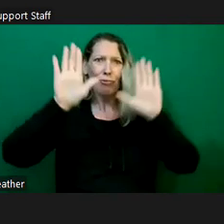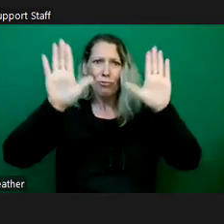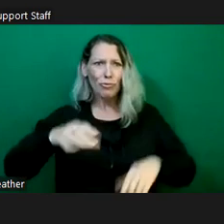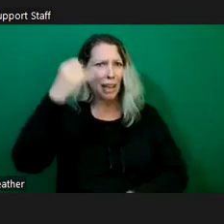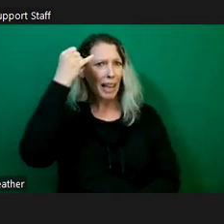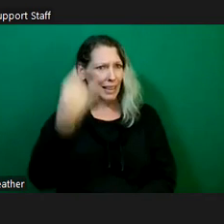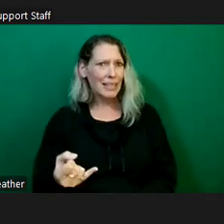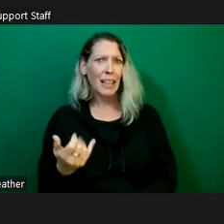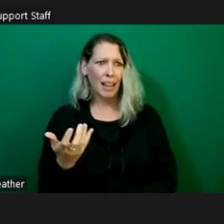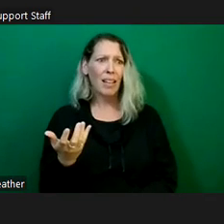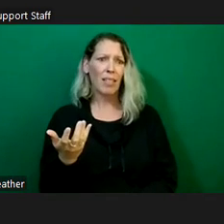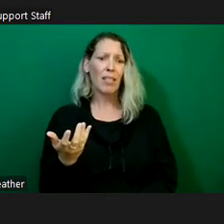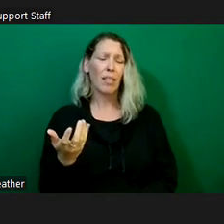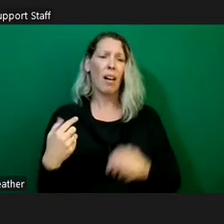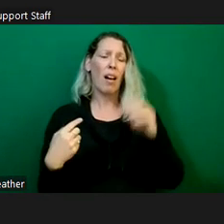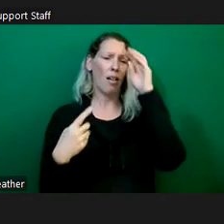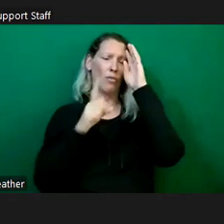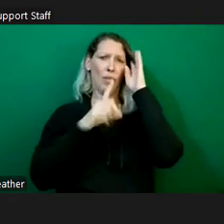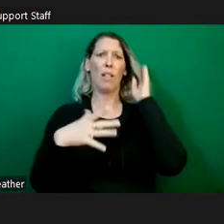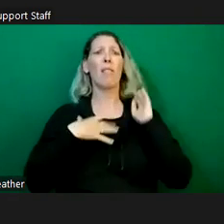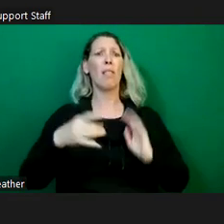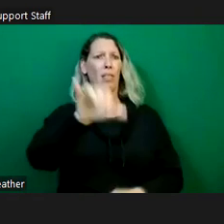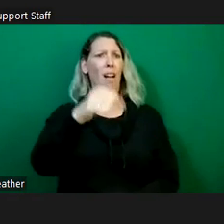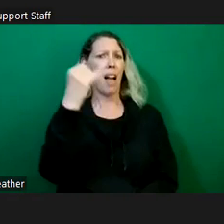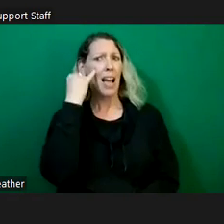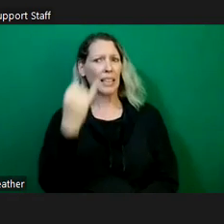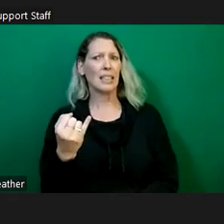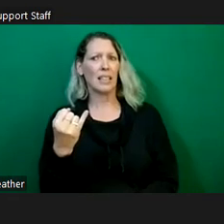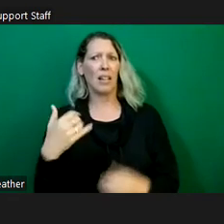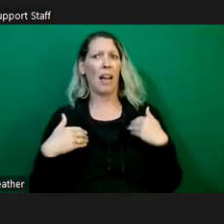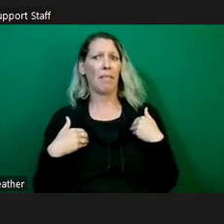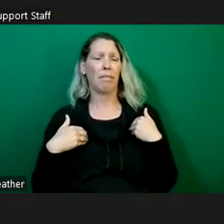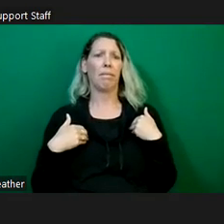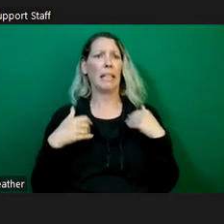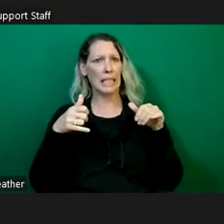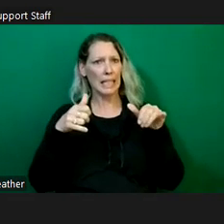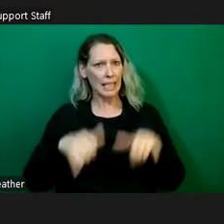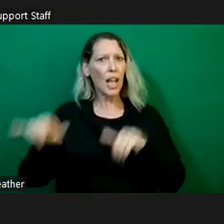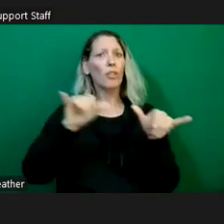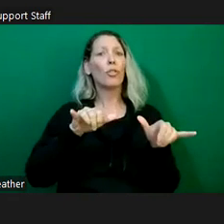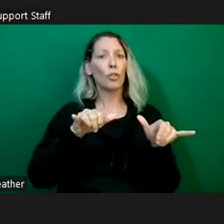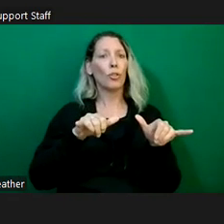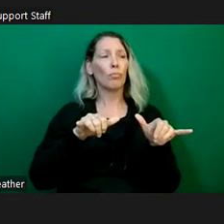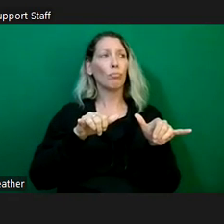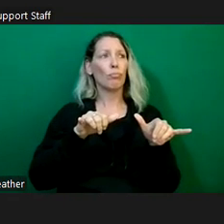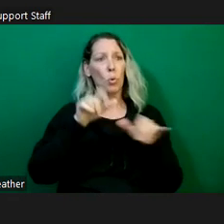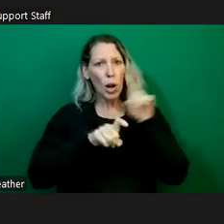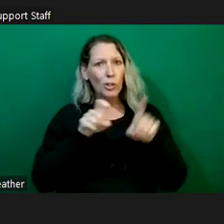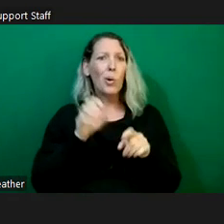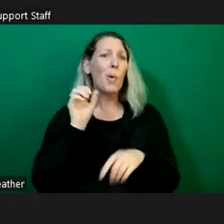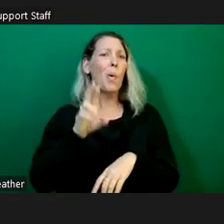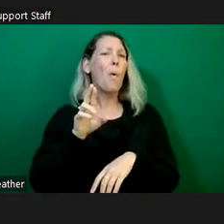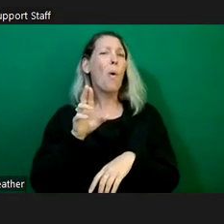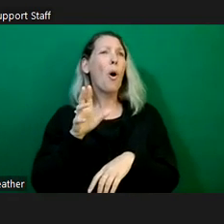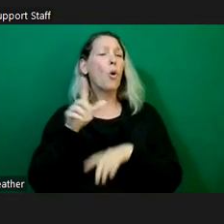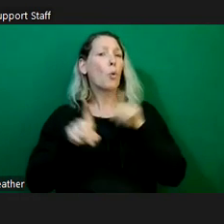And I really like the idea of having some standardized questions, or at least